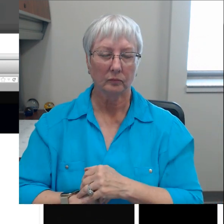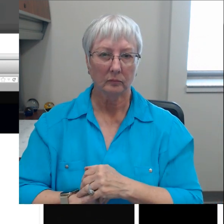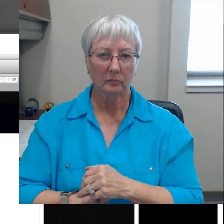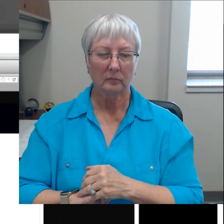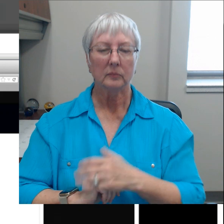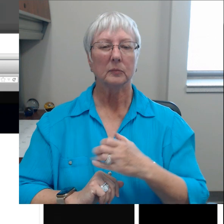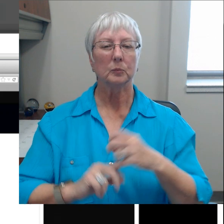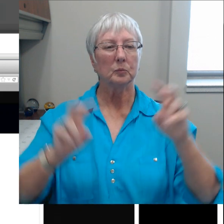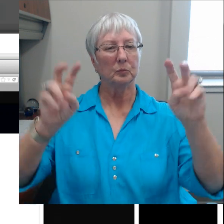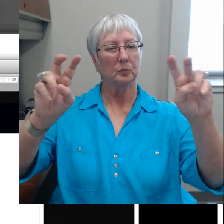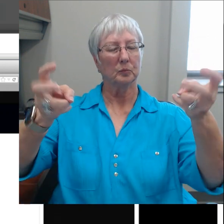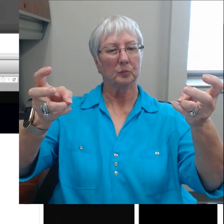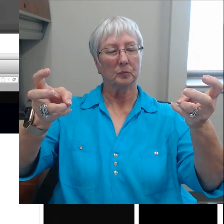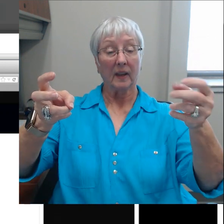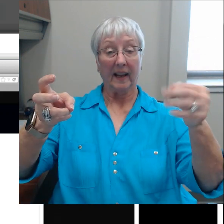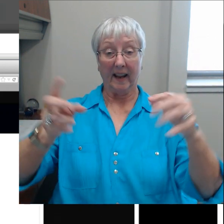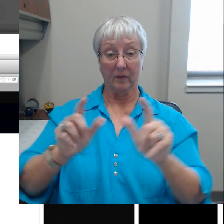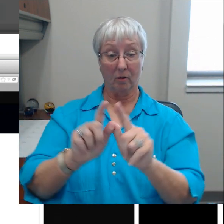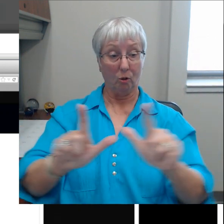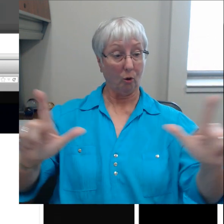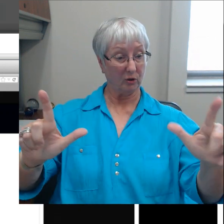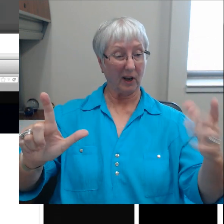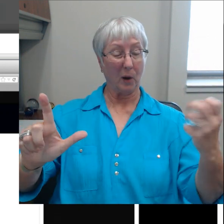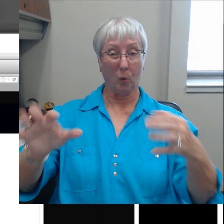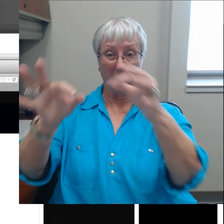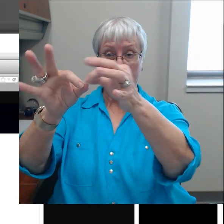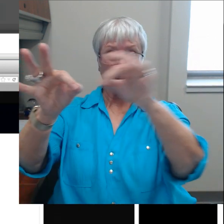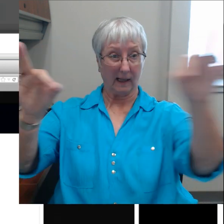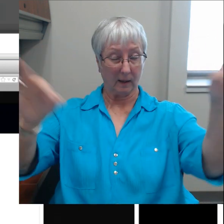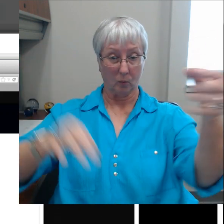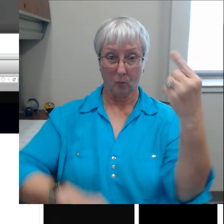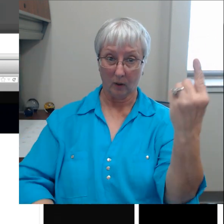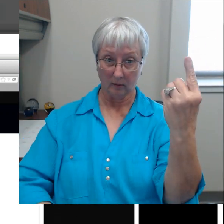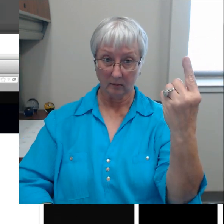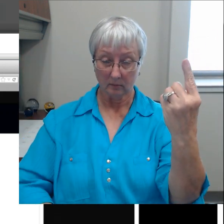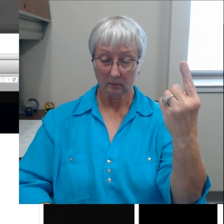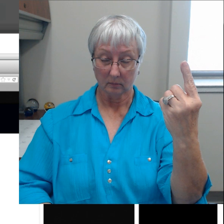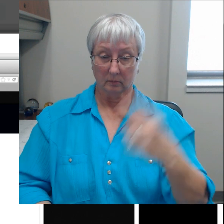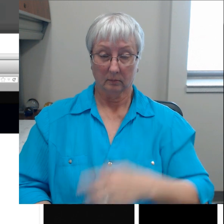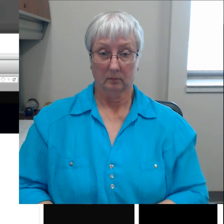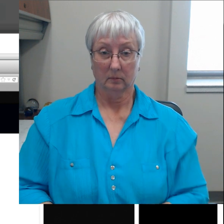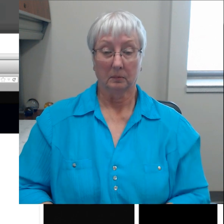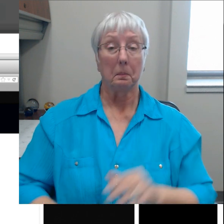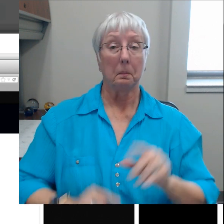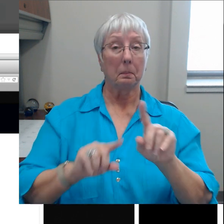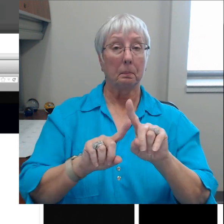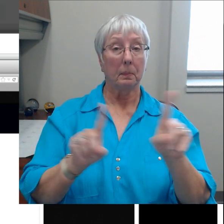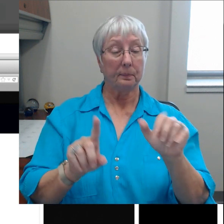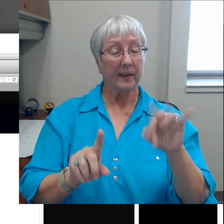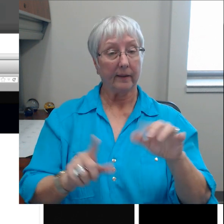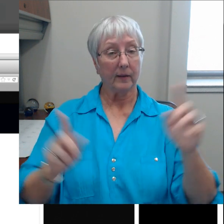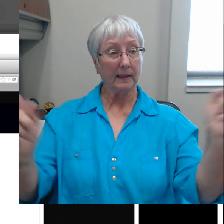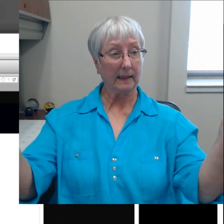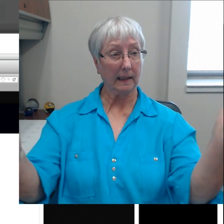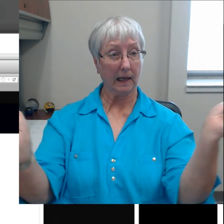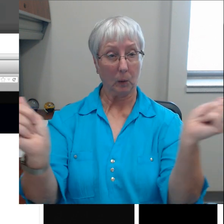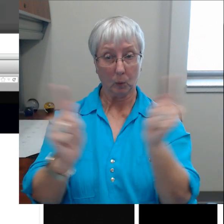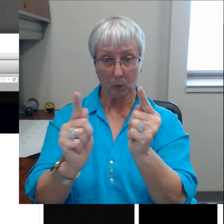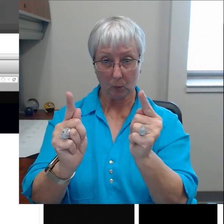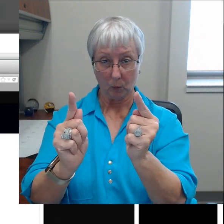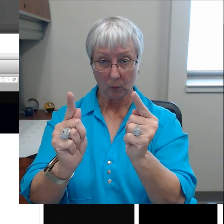the headline all in one line when it fits in larger widths, and we should remove our forced line break when the viewport is so narrow that the headline needs to split into more than